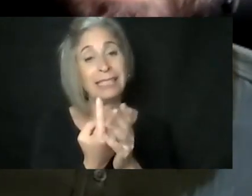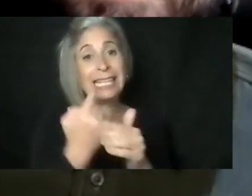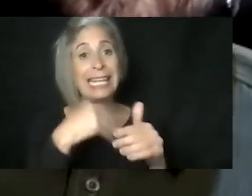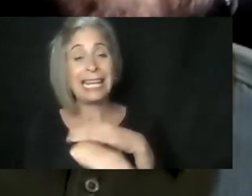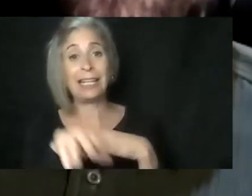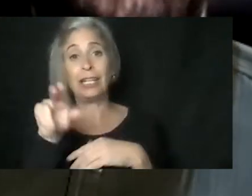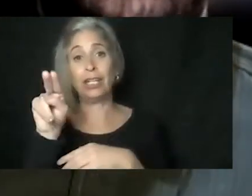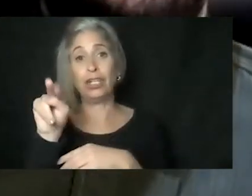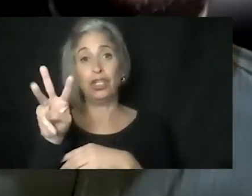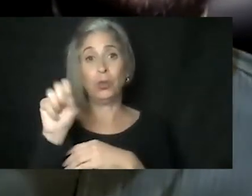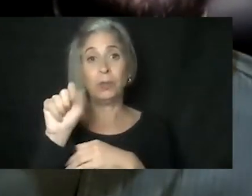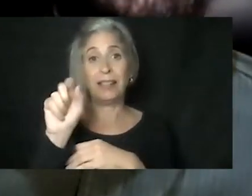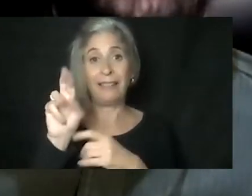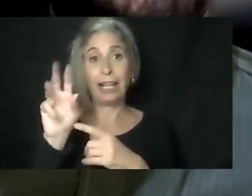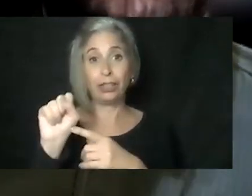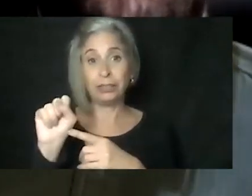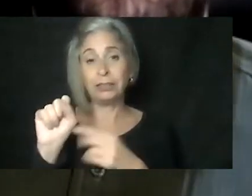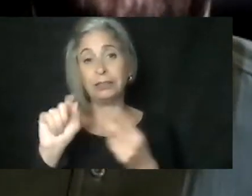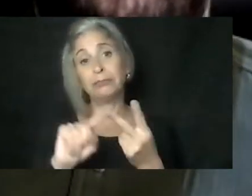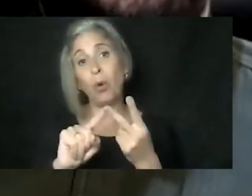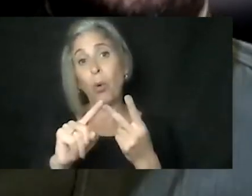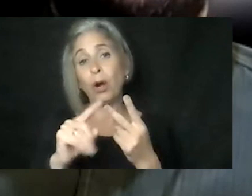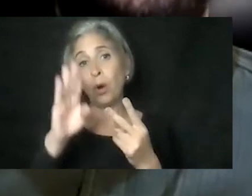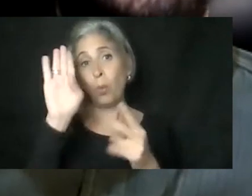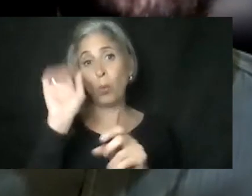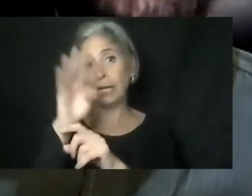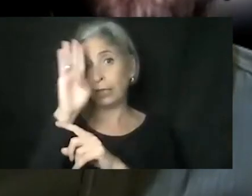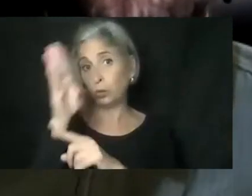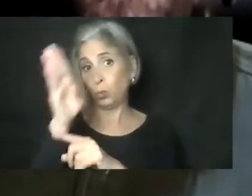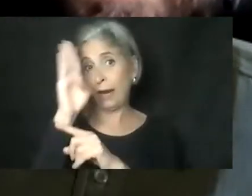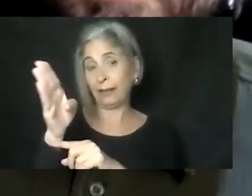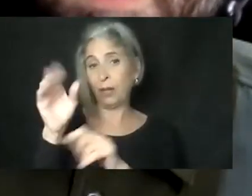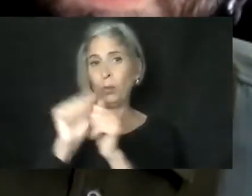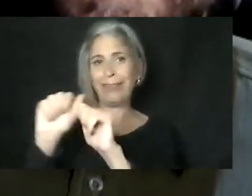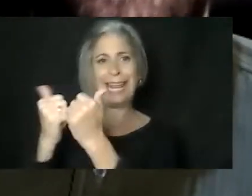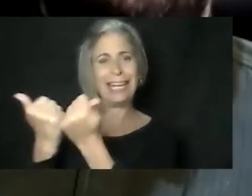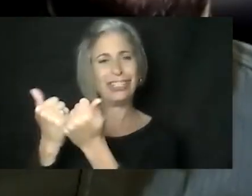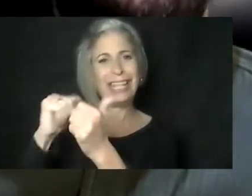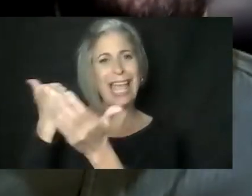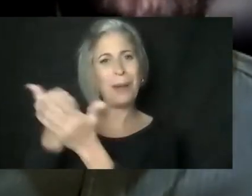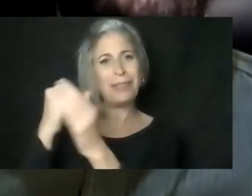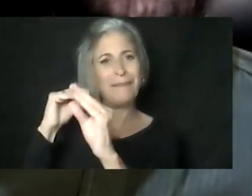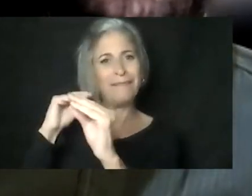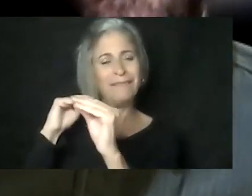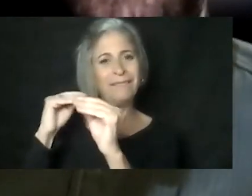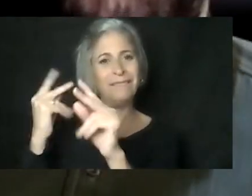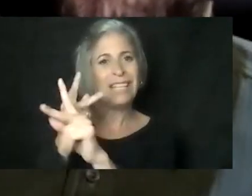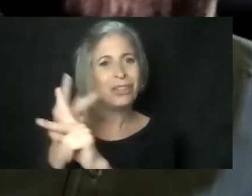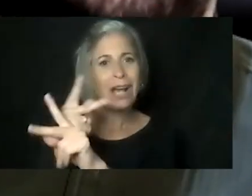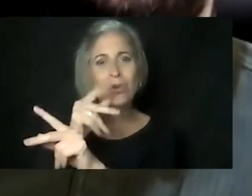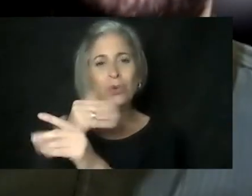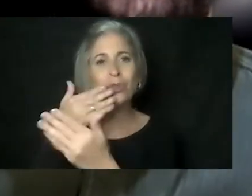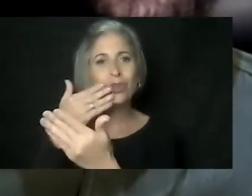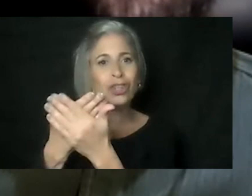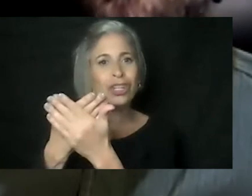newsletters, whereas in other cases it's working directly with a particular agency to sort of help them figure out, who might be a good candidate to